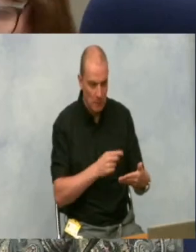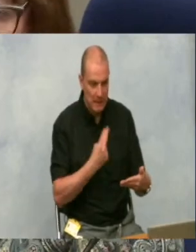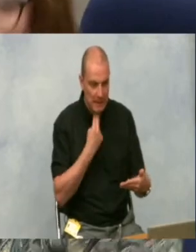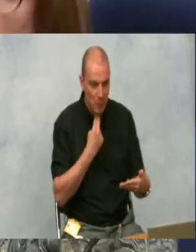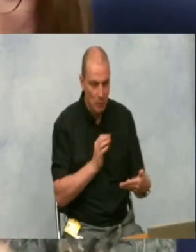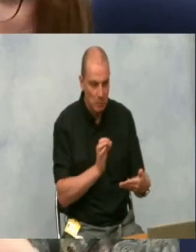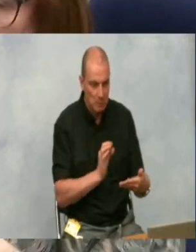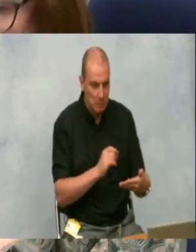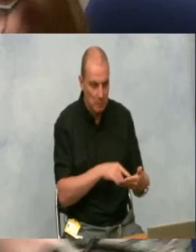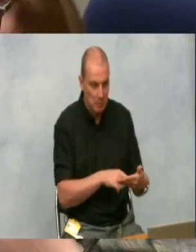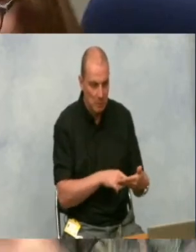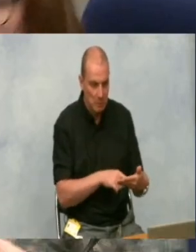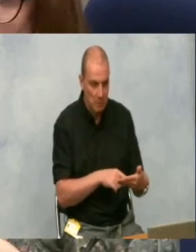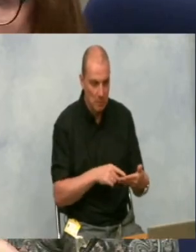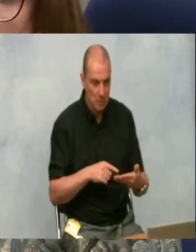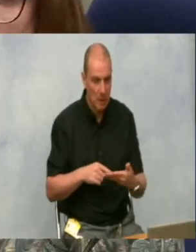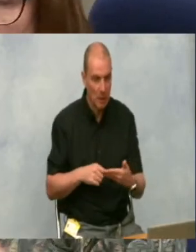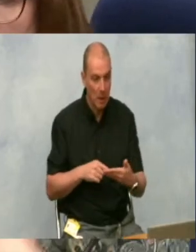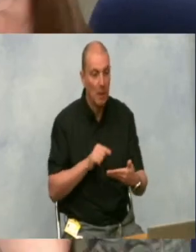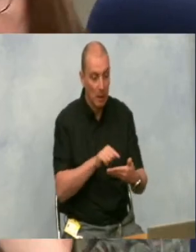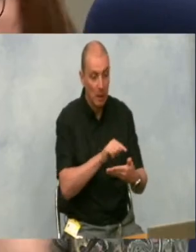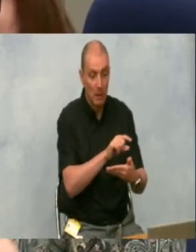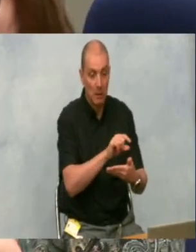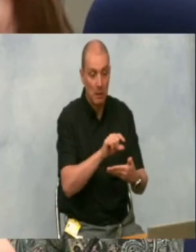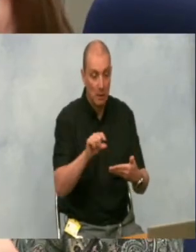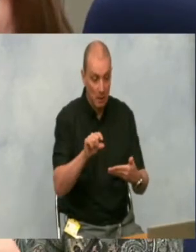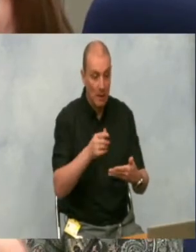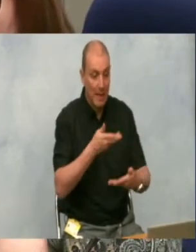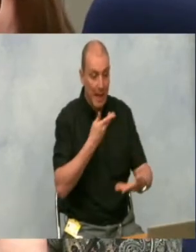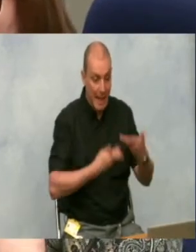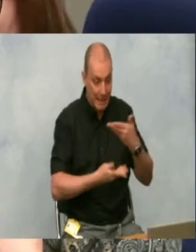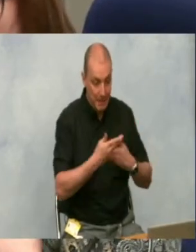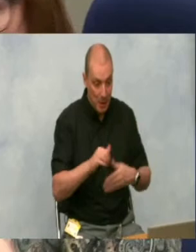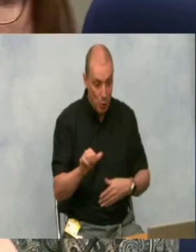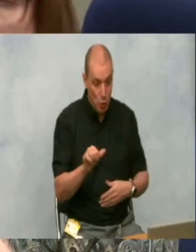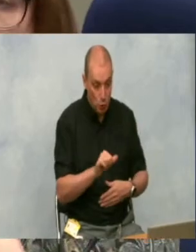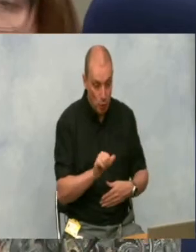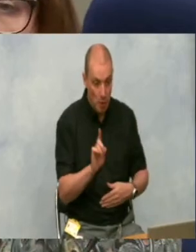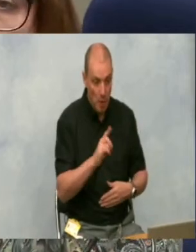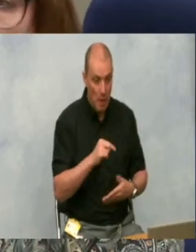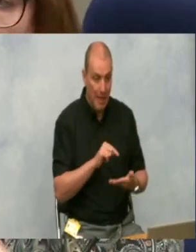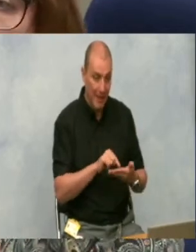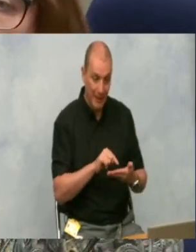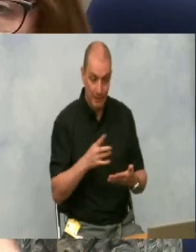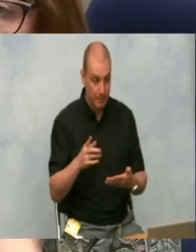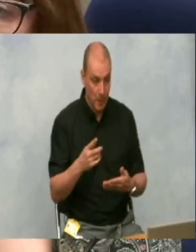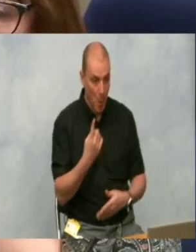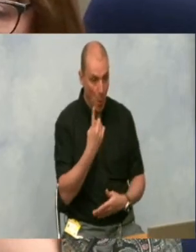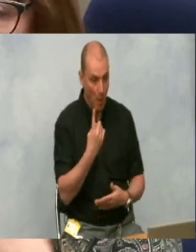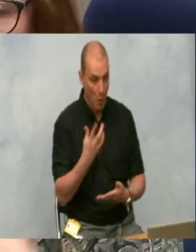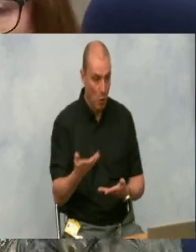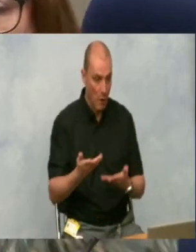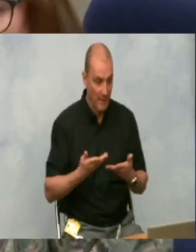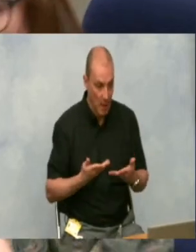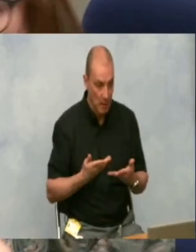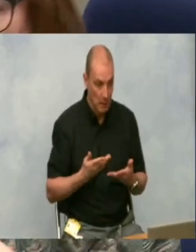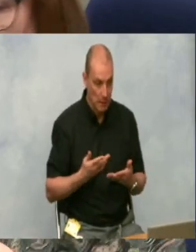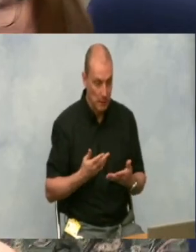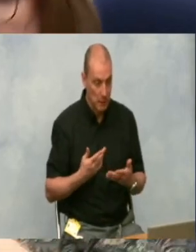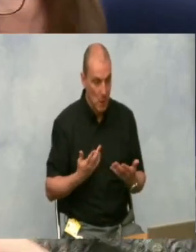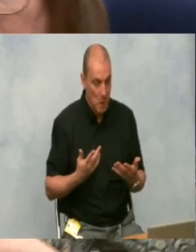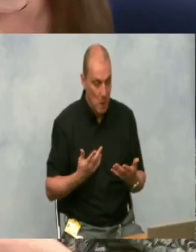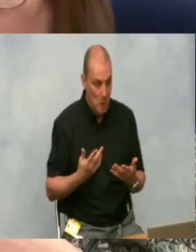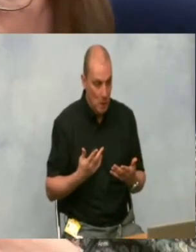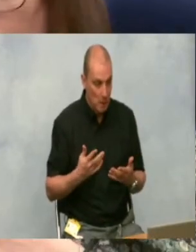best price we got, and if it had been put in those terms, that might have been helpful, because I just thought